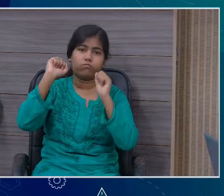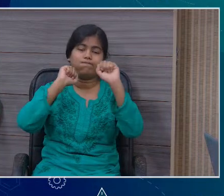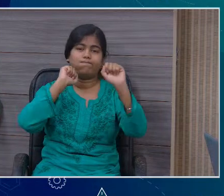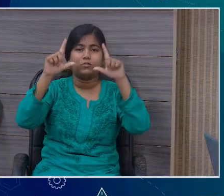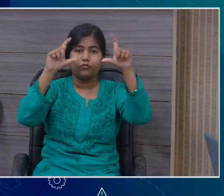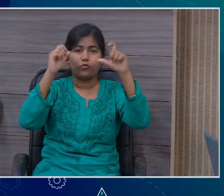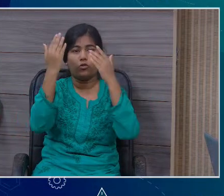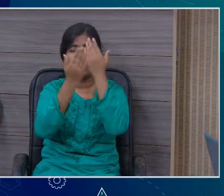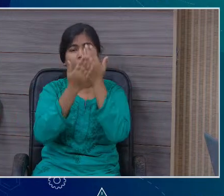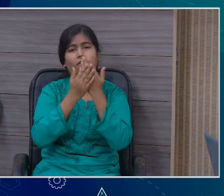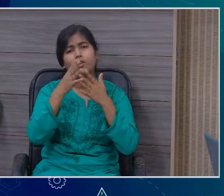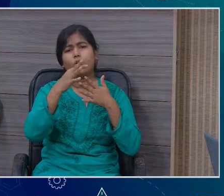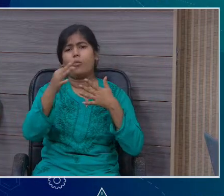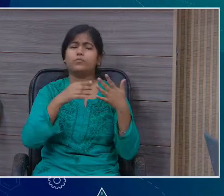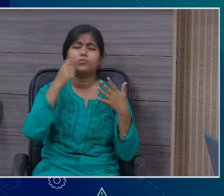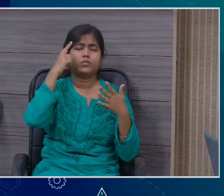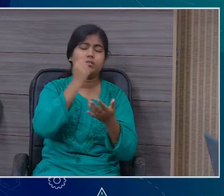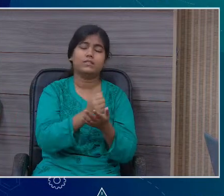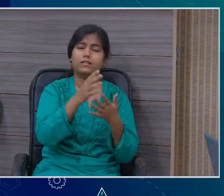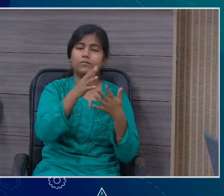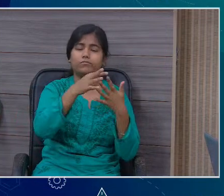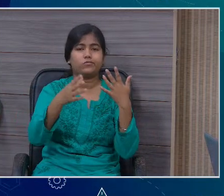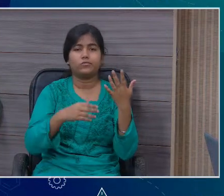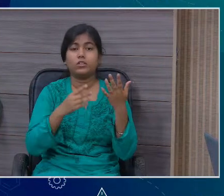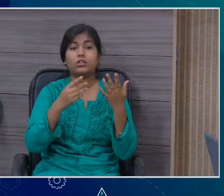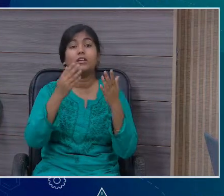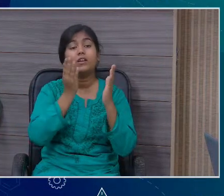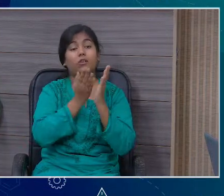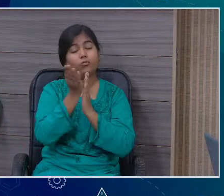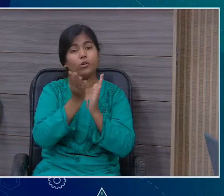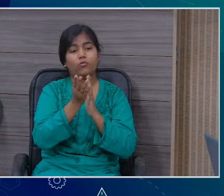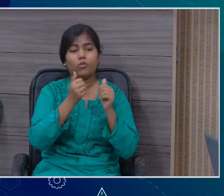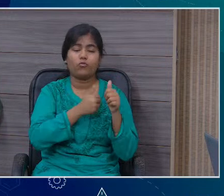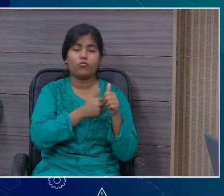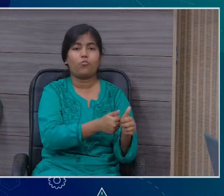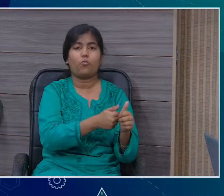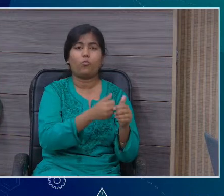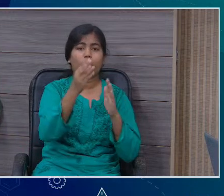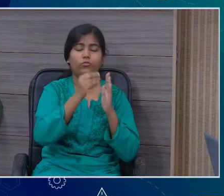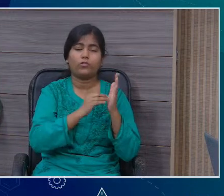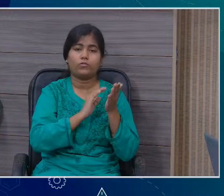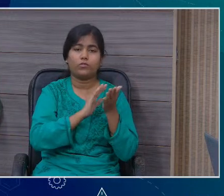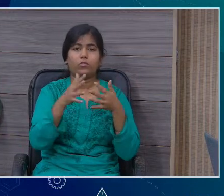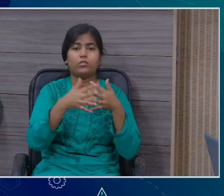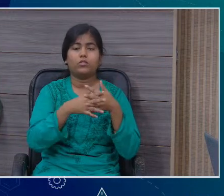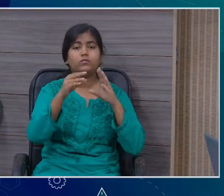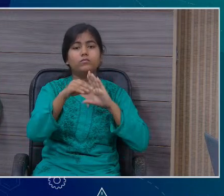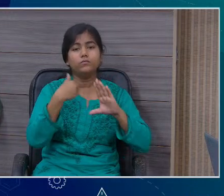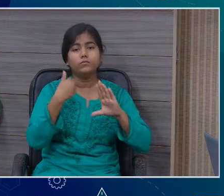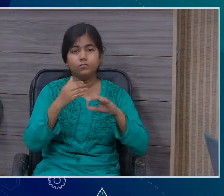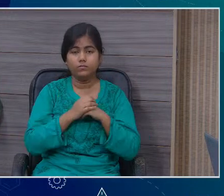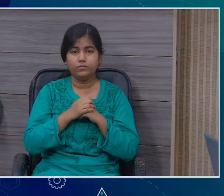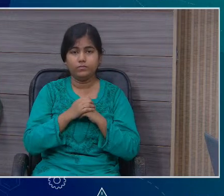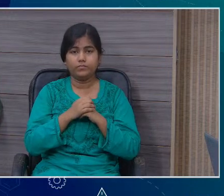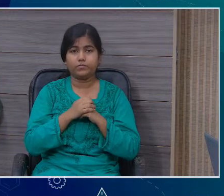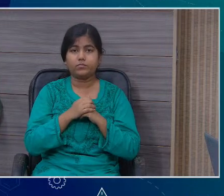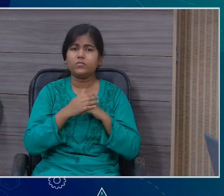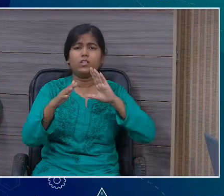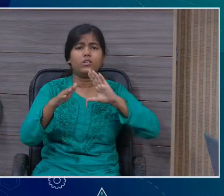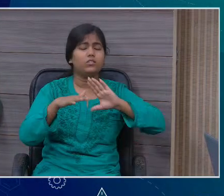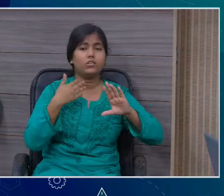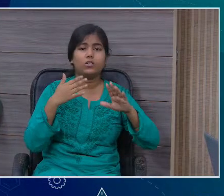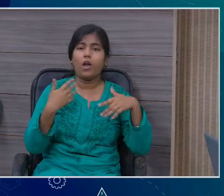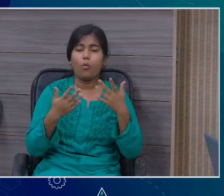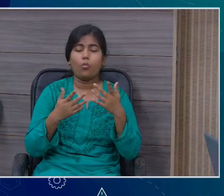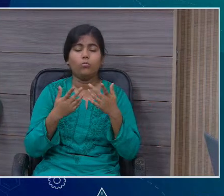that is totally optional. So that is the format in which you can share your homework answers with us, and you can share it on our